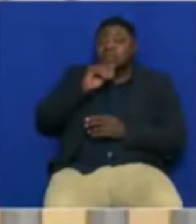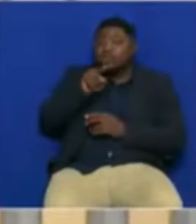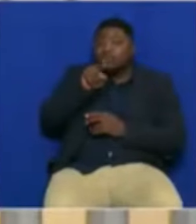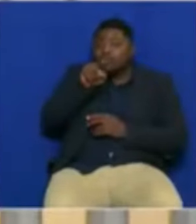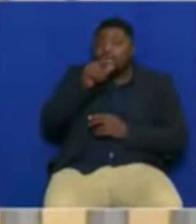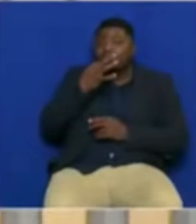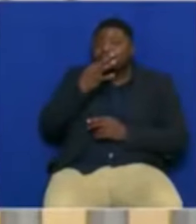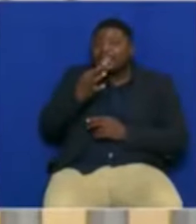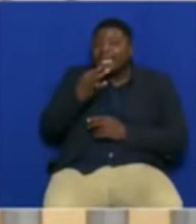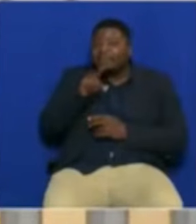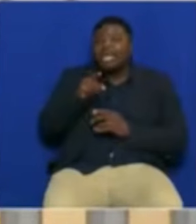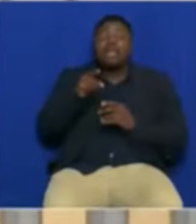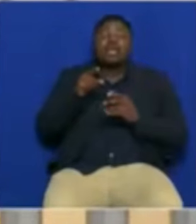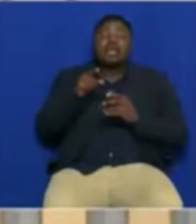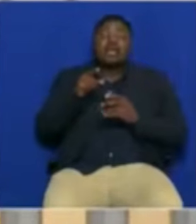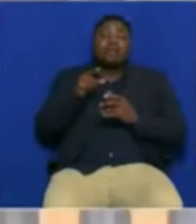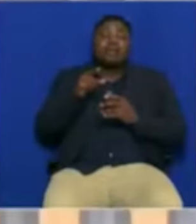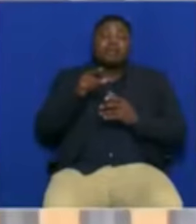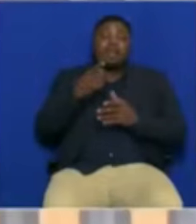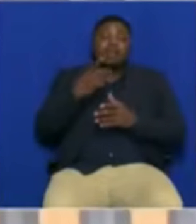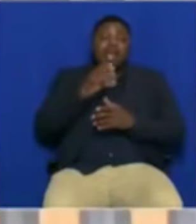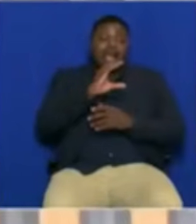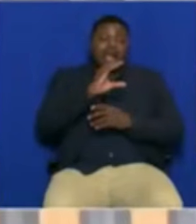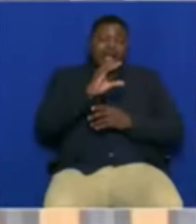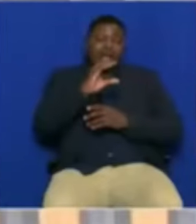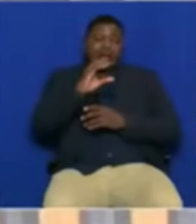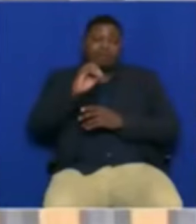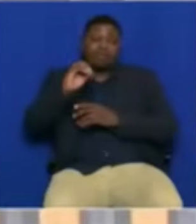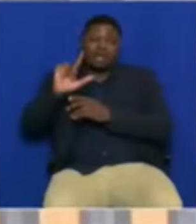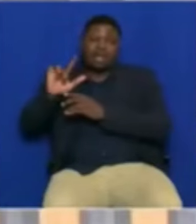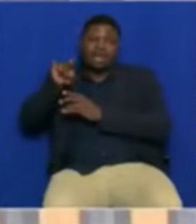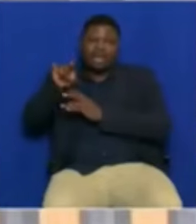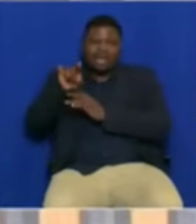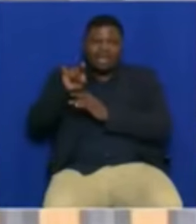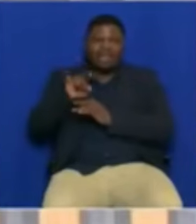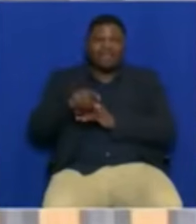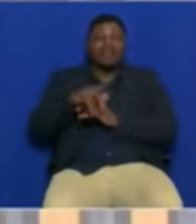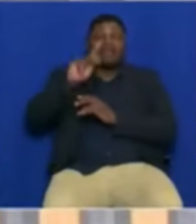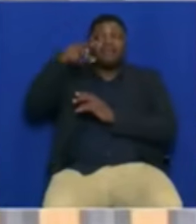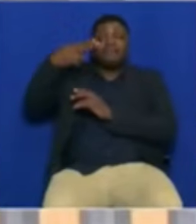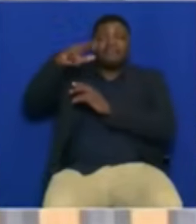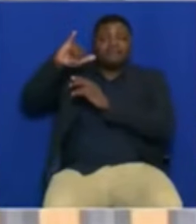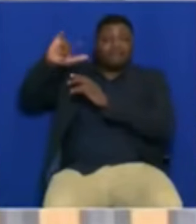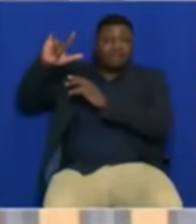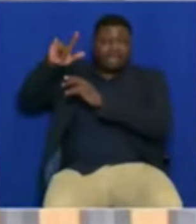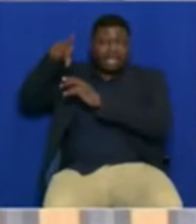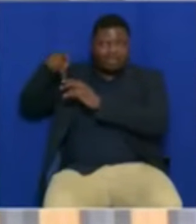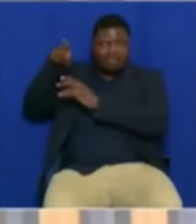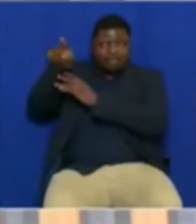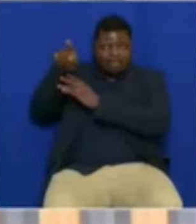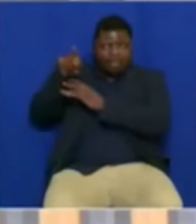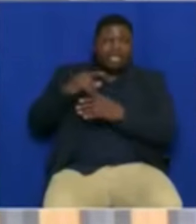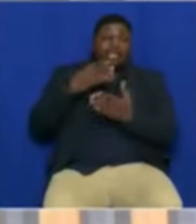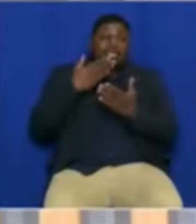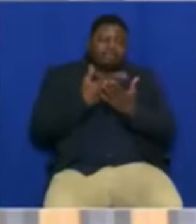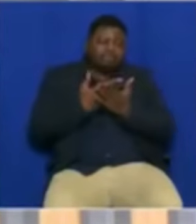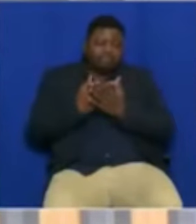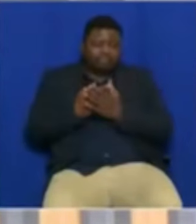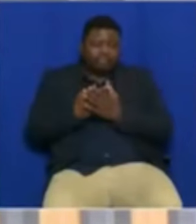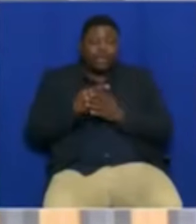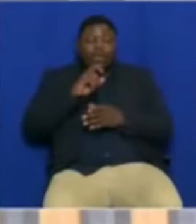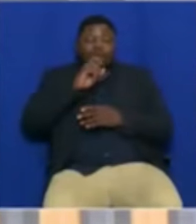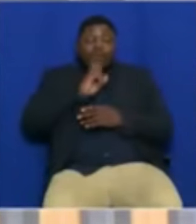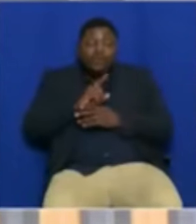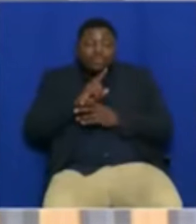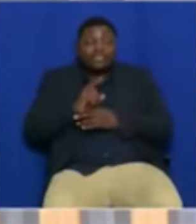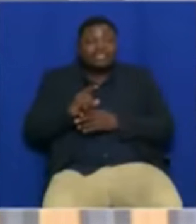gone into CAS 38, the docket, CAS 38, he would have found evidence that General Kumalo